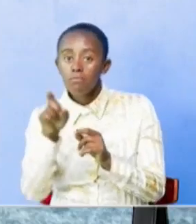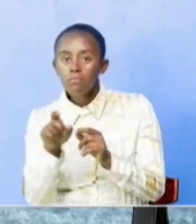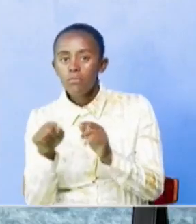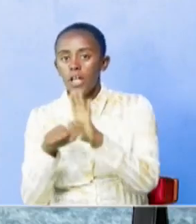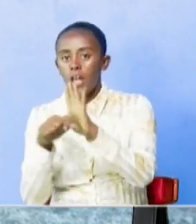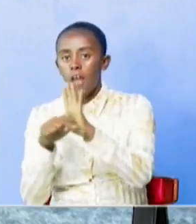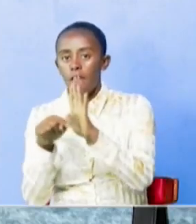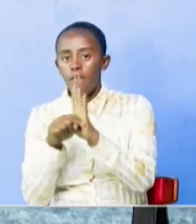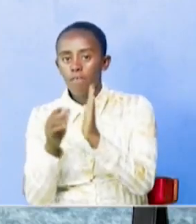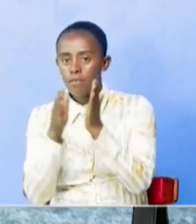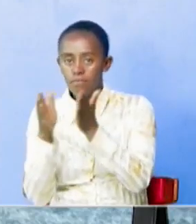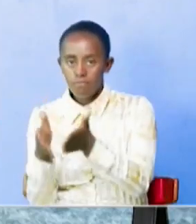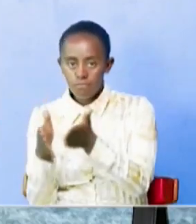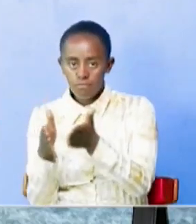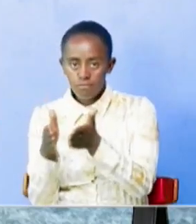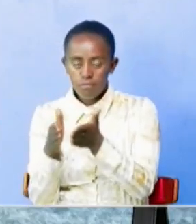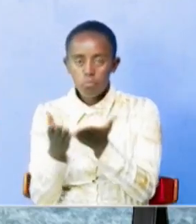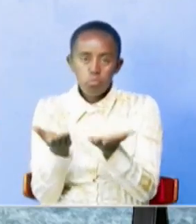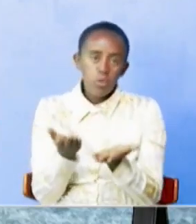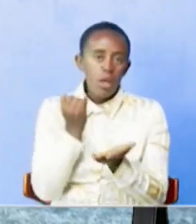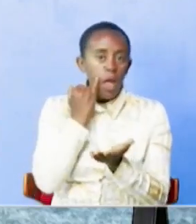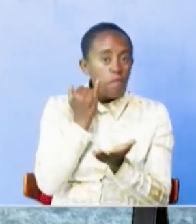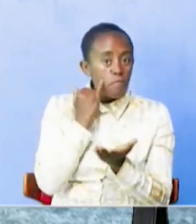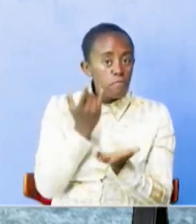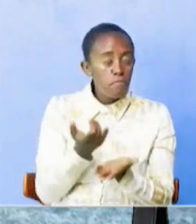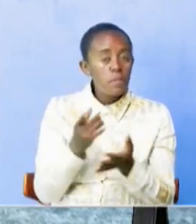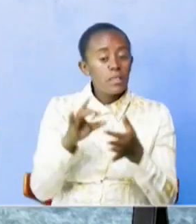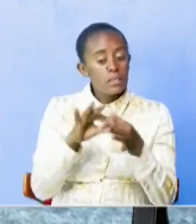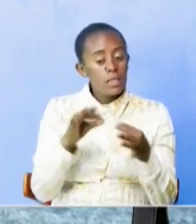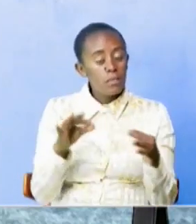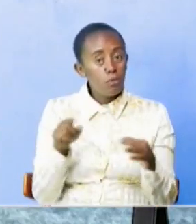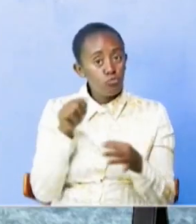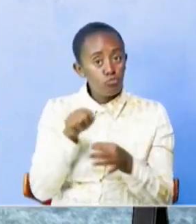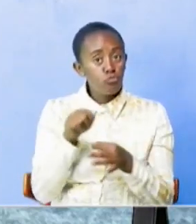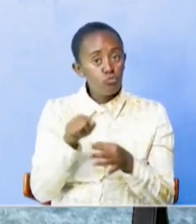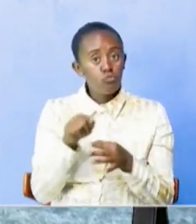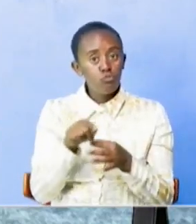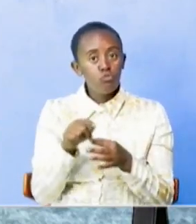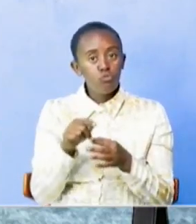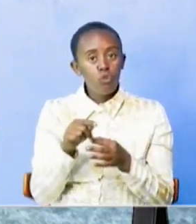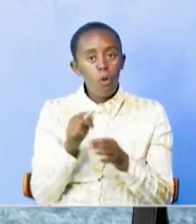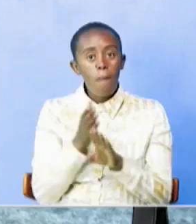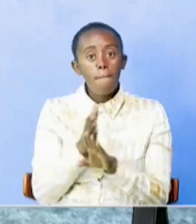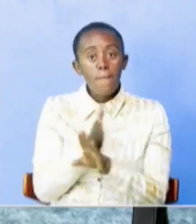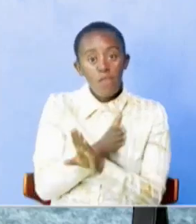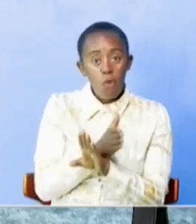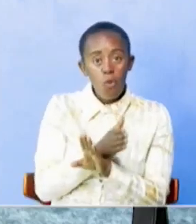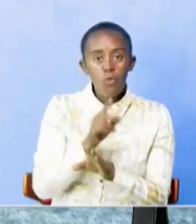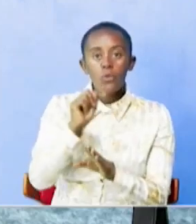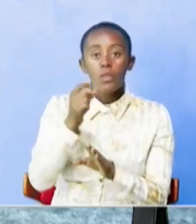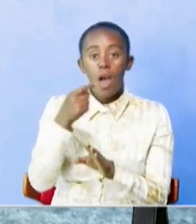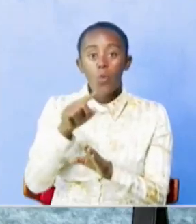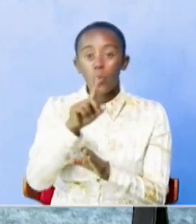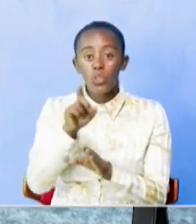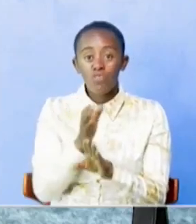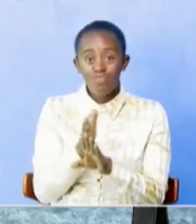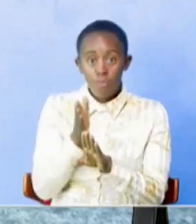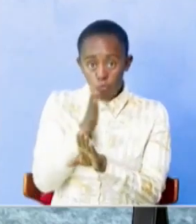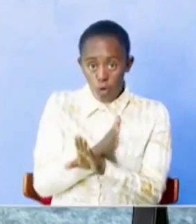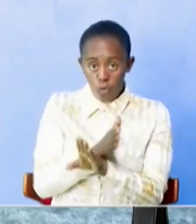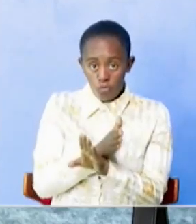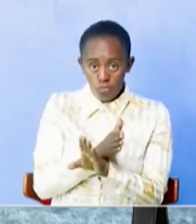be negative. If the statement that comes before the tag question